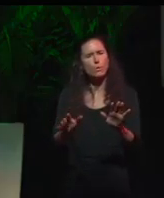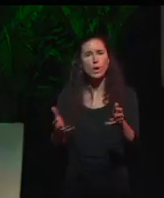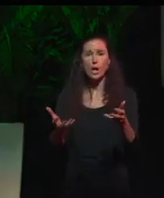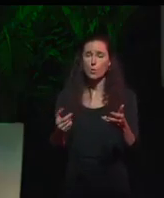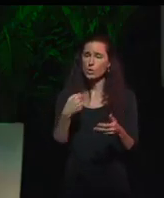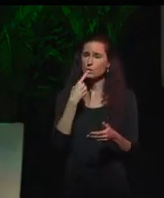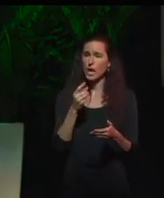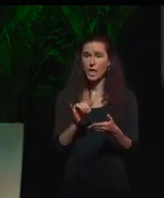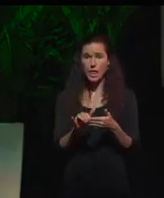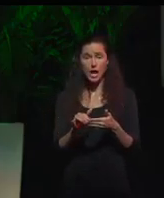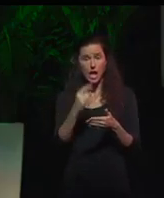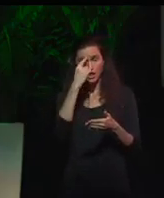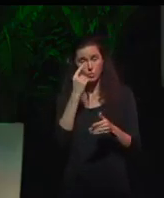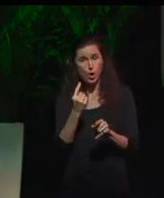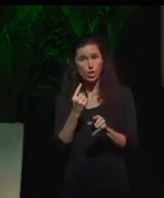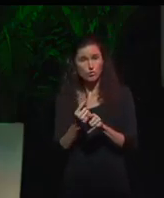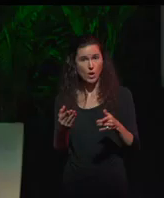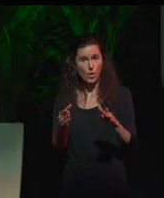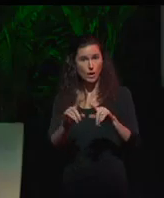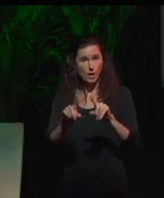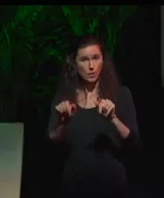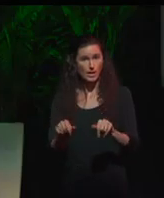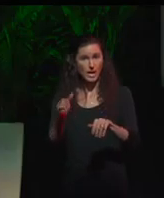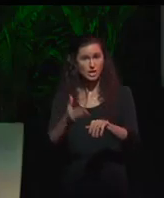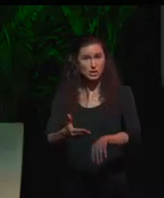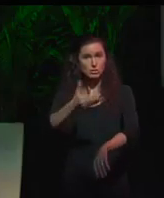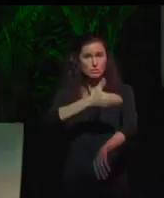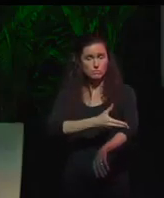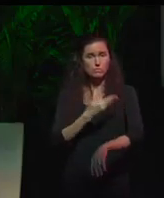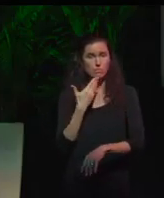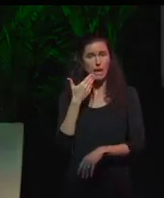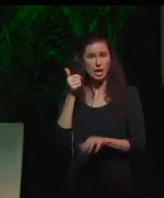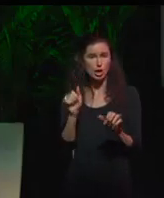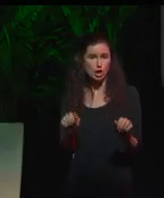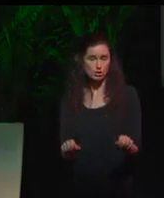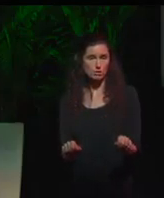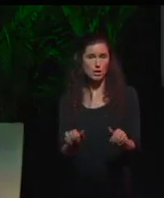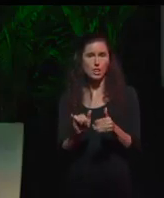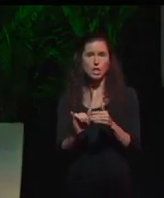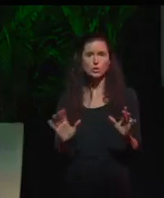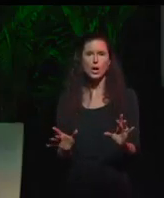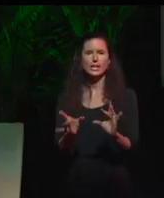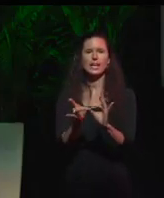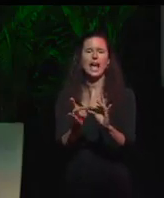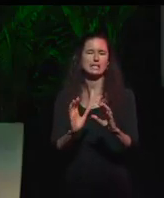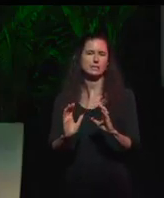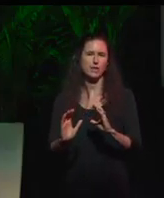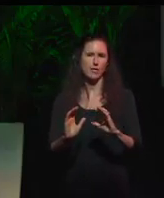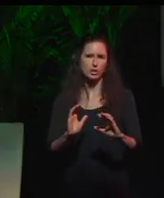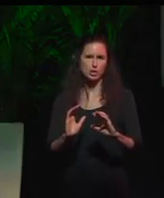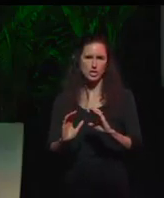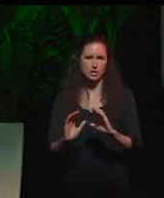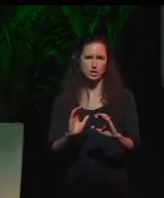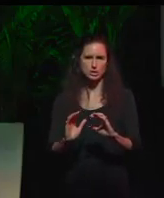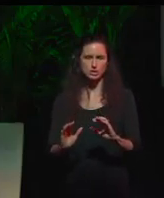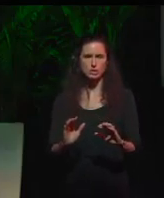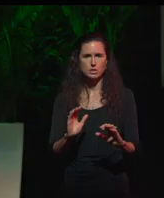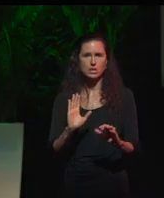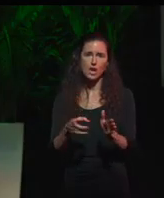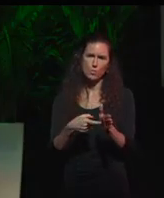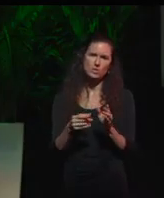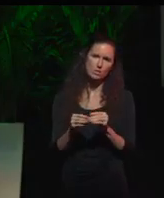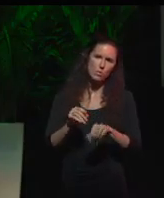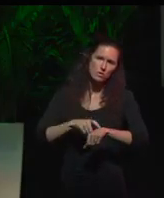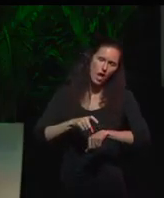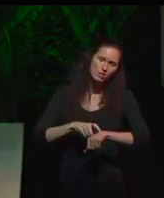think we're on the right track. We can do more and we can do better. These are connective conversations. They're going to take more